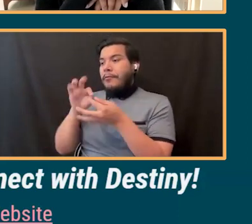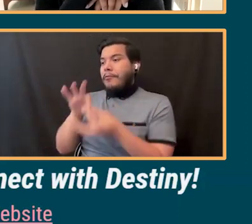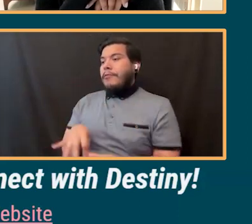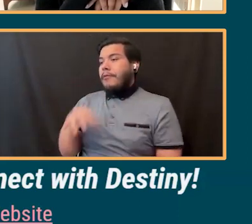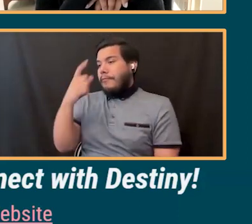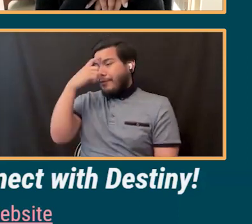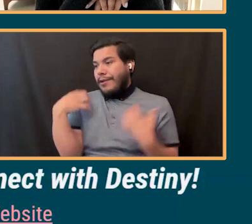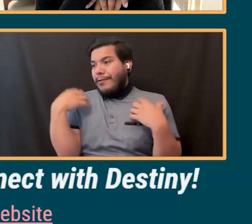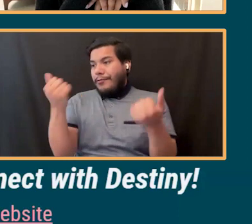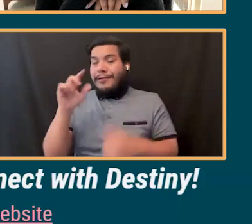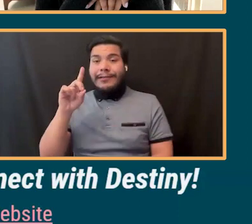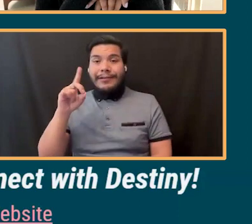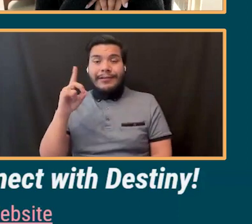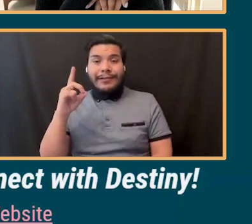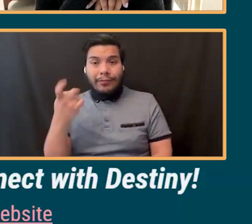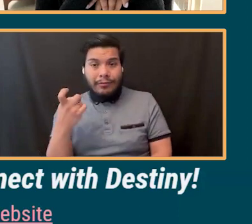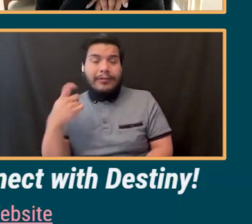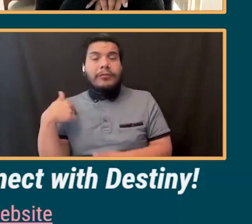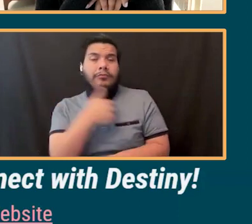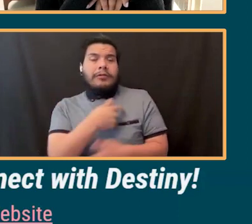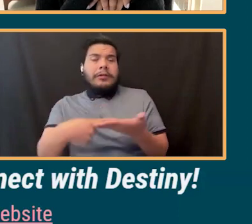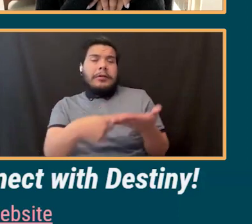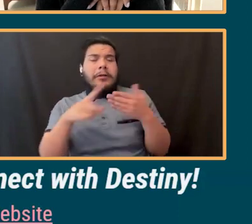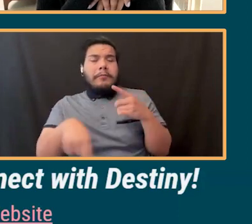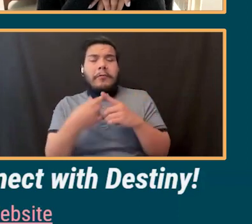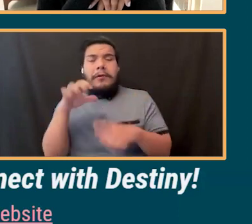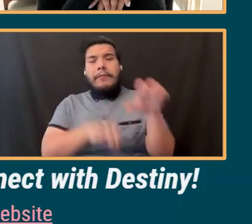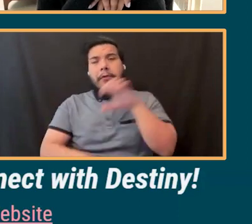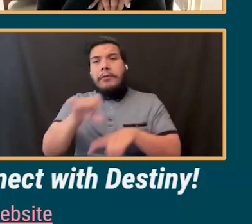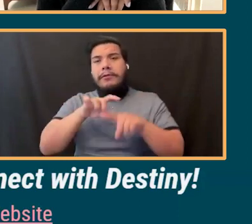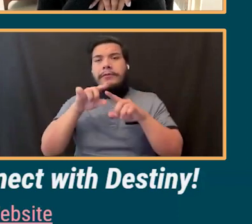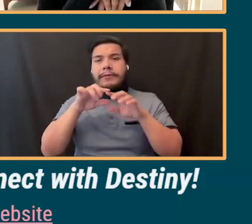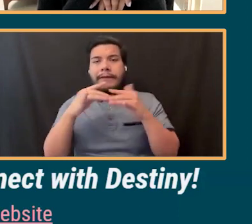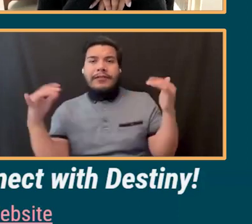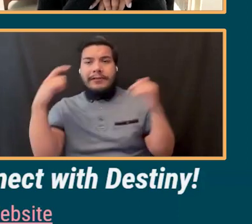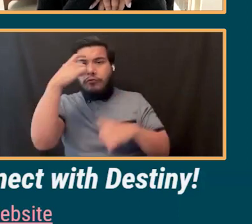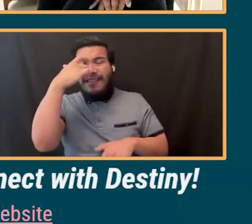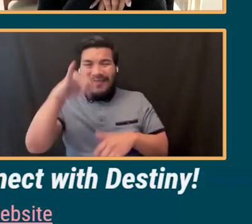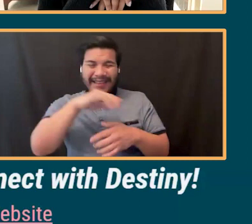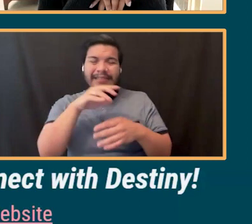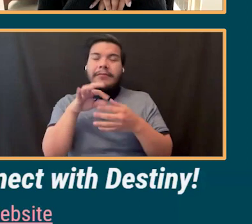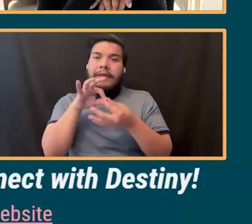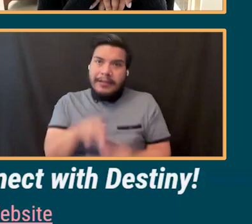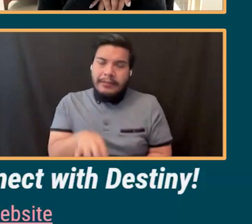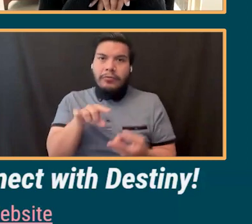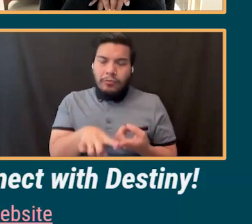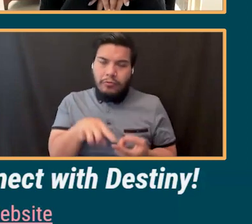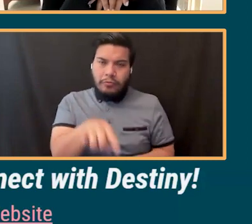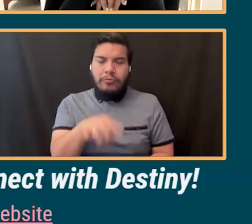talking about chemical differences in the brain. And that's what gets into that neurodiversity and neurodivergence piece.